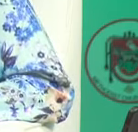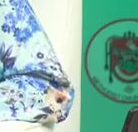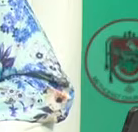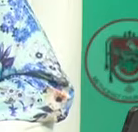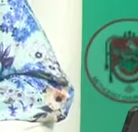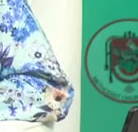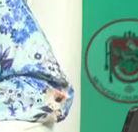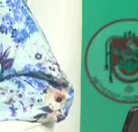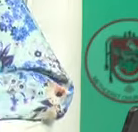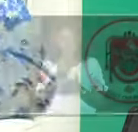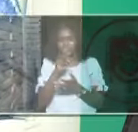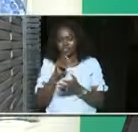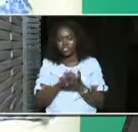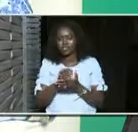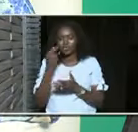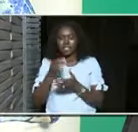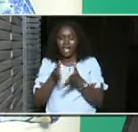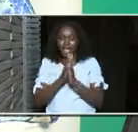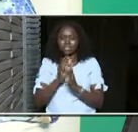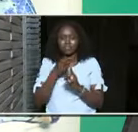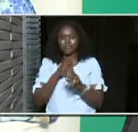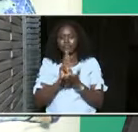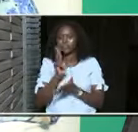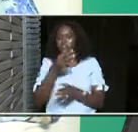of the University of Ibadan just before you joined us.